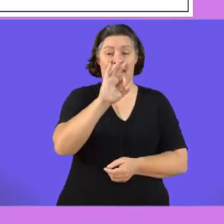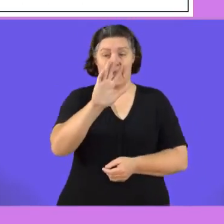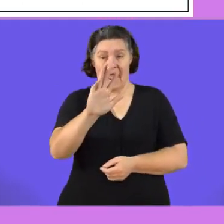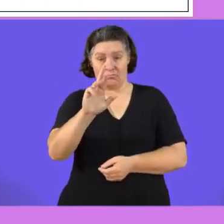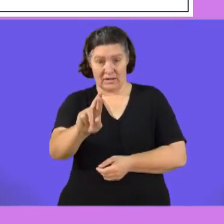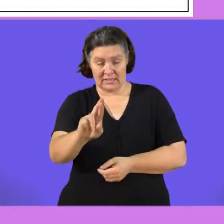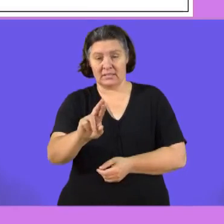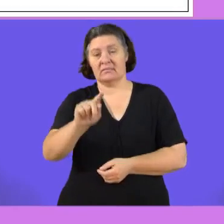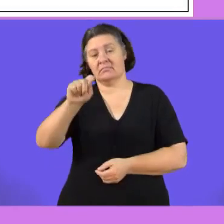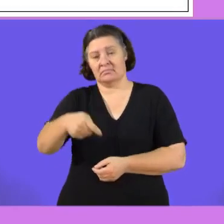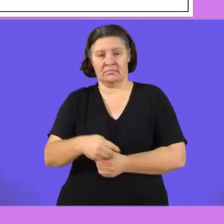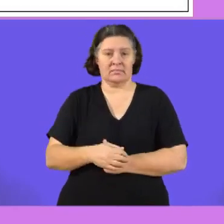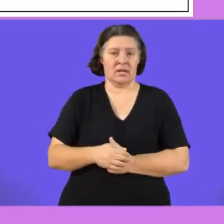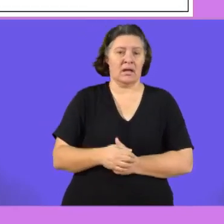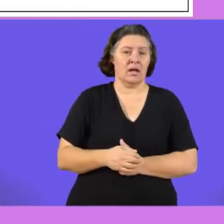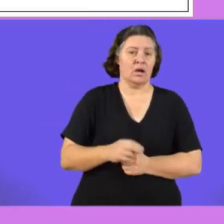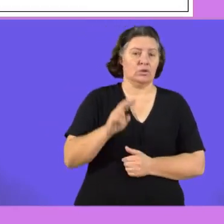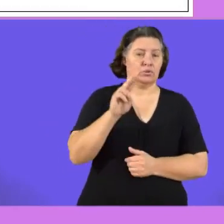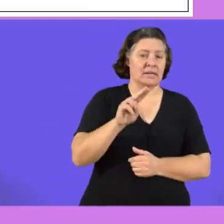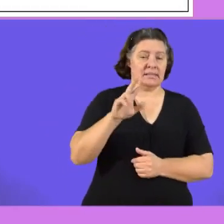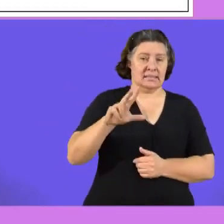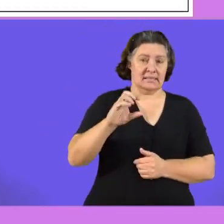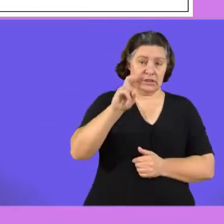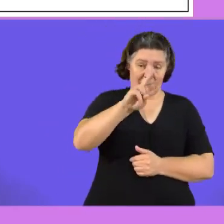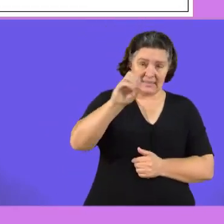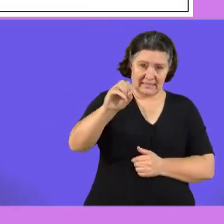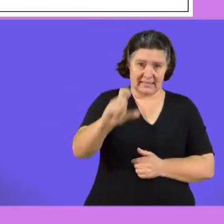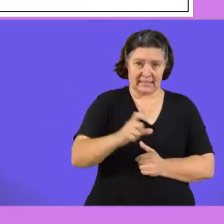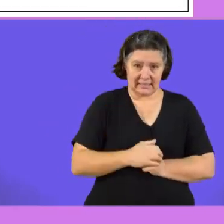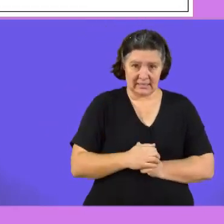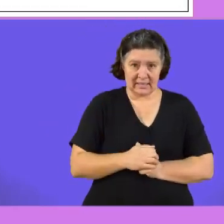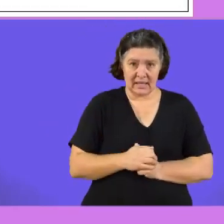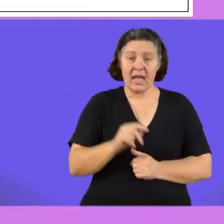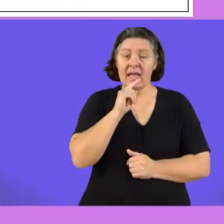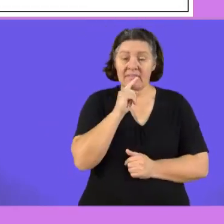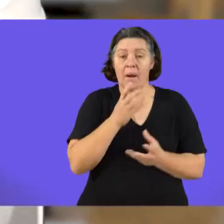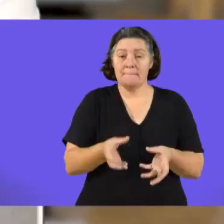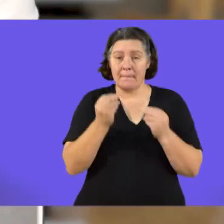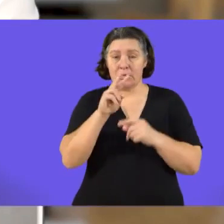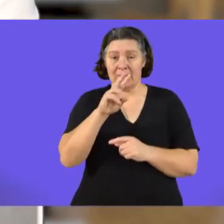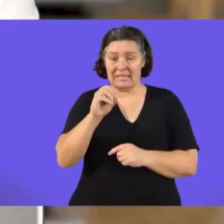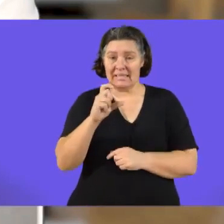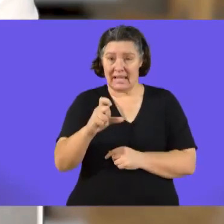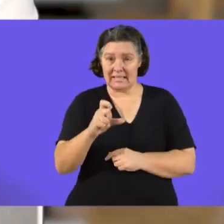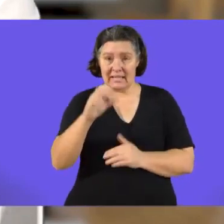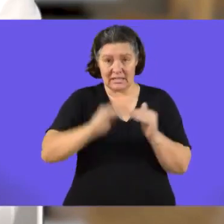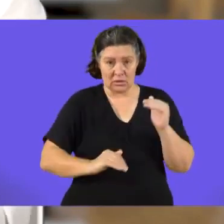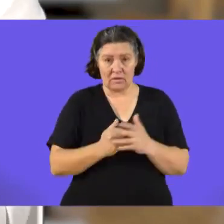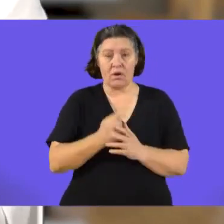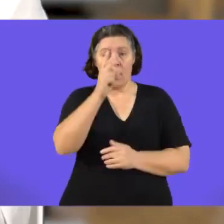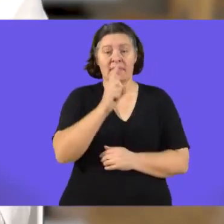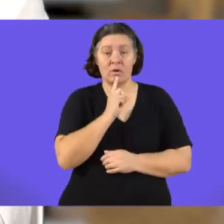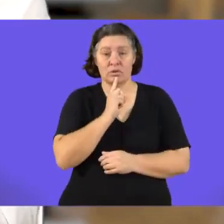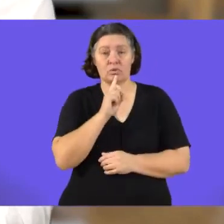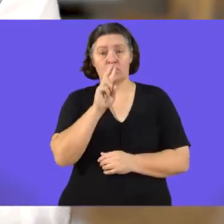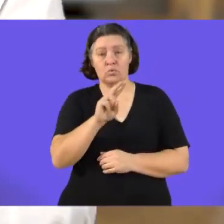1,039 Rand and 20 cents. So what are we saying all in all? If you were a club card holder getting a 20% discount,